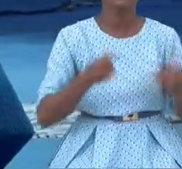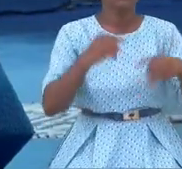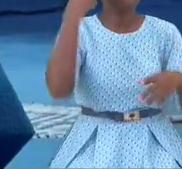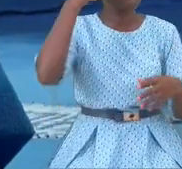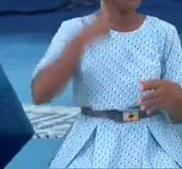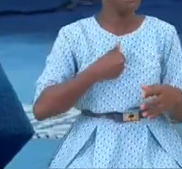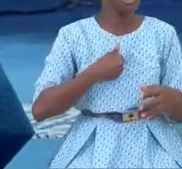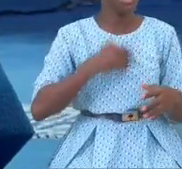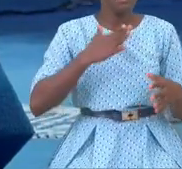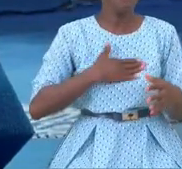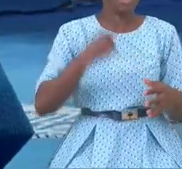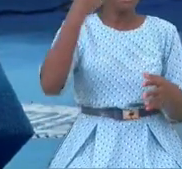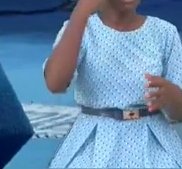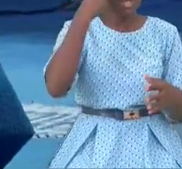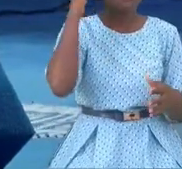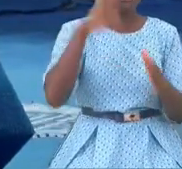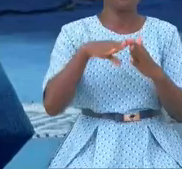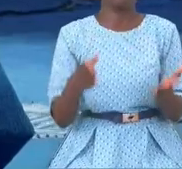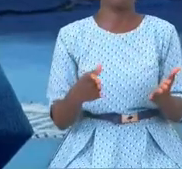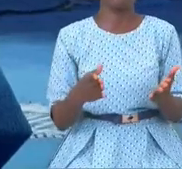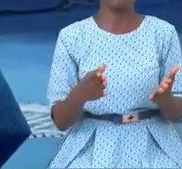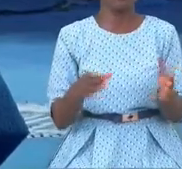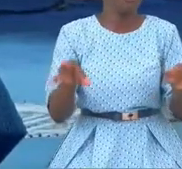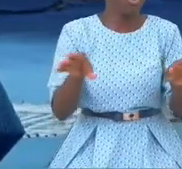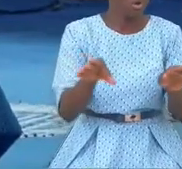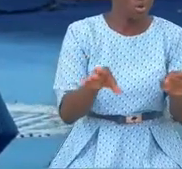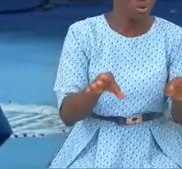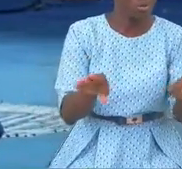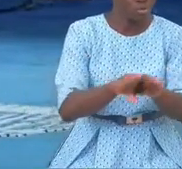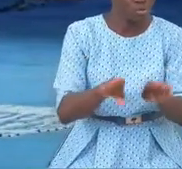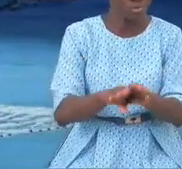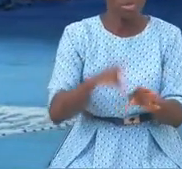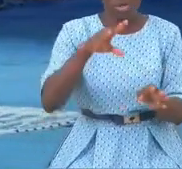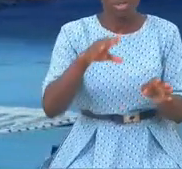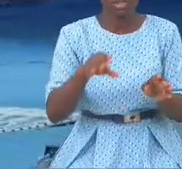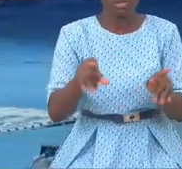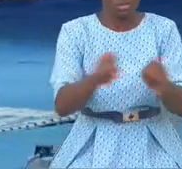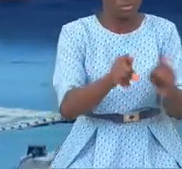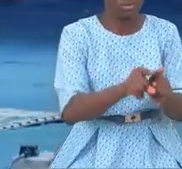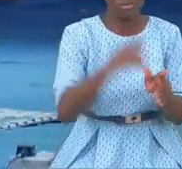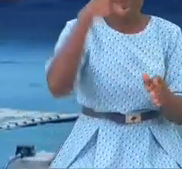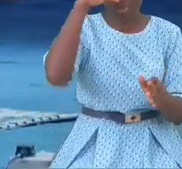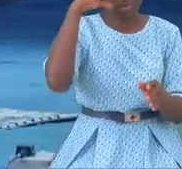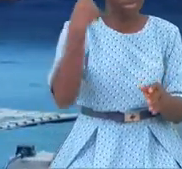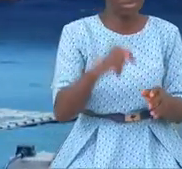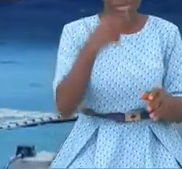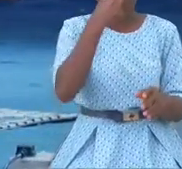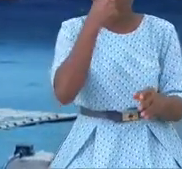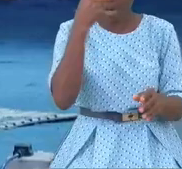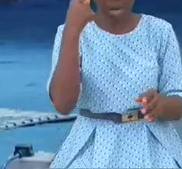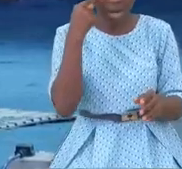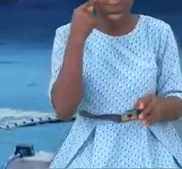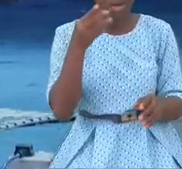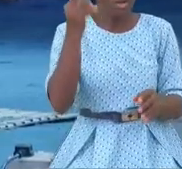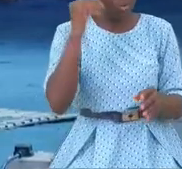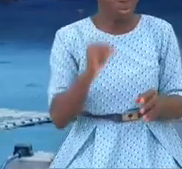the eyes of the blind is calling you. The one that heals the sick is calling you. The one that works miracle is calling you.